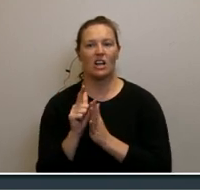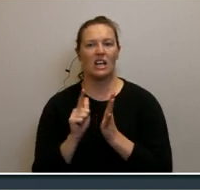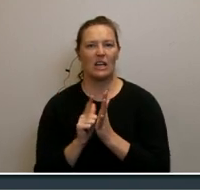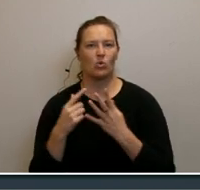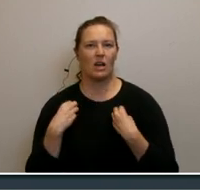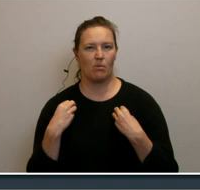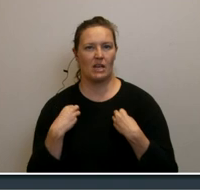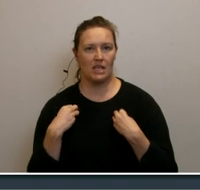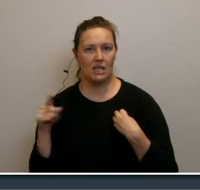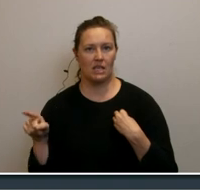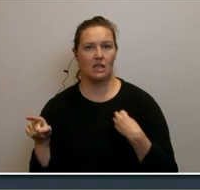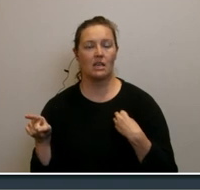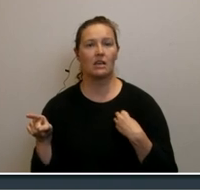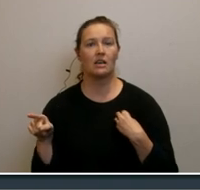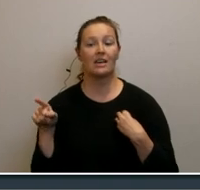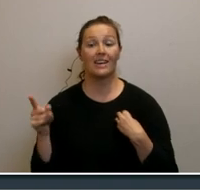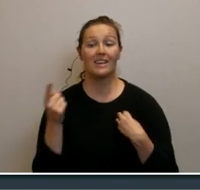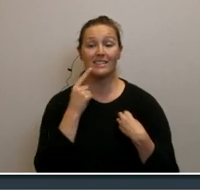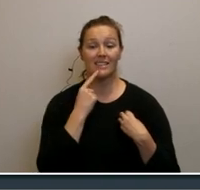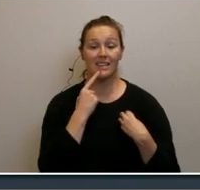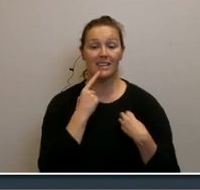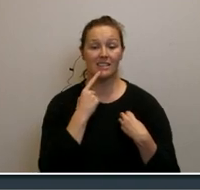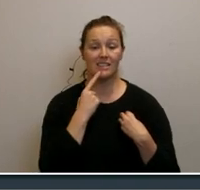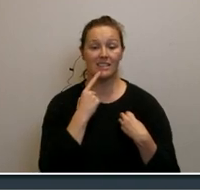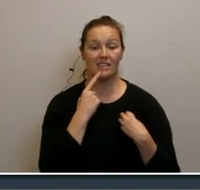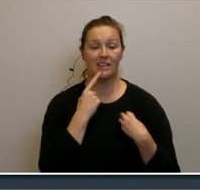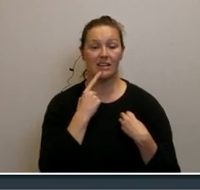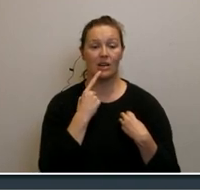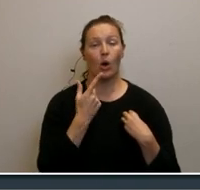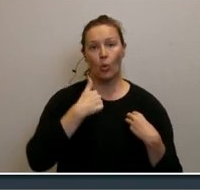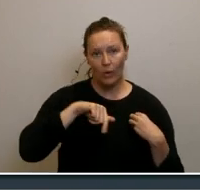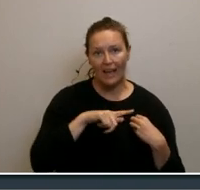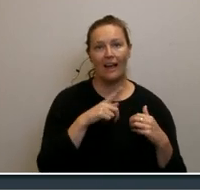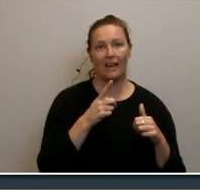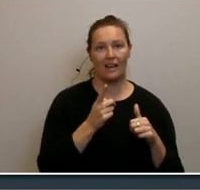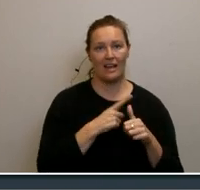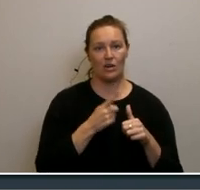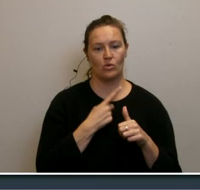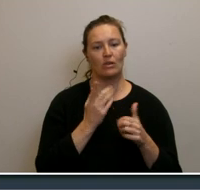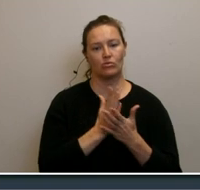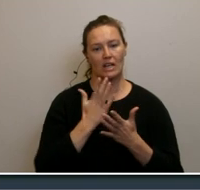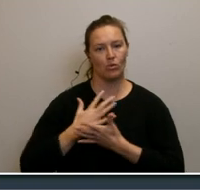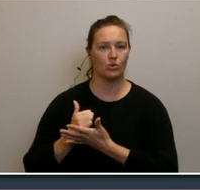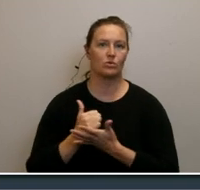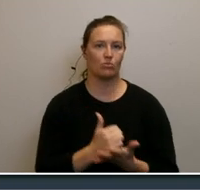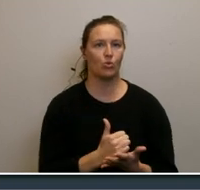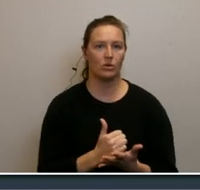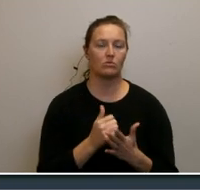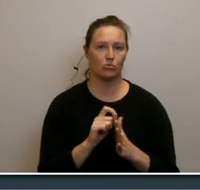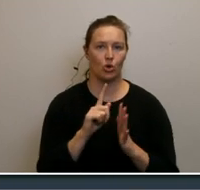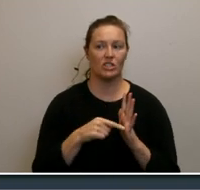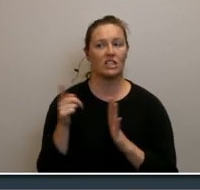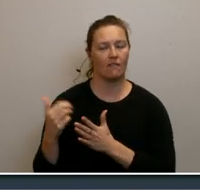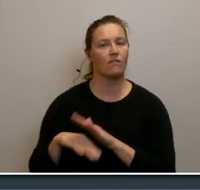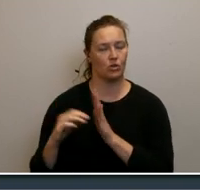firm, as he said to me, we are Ahuriri and we want to support this project big time. So he's